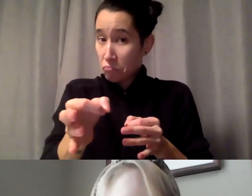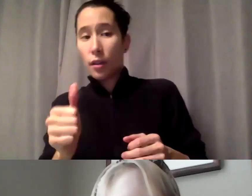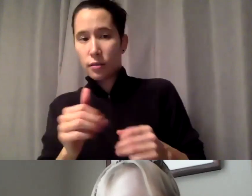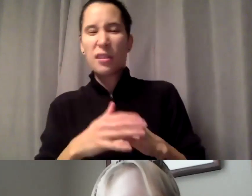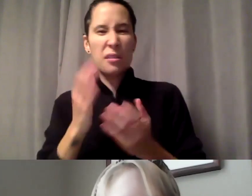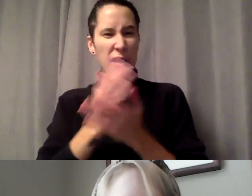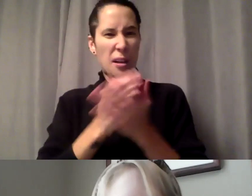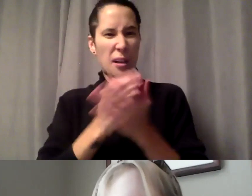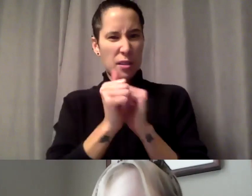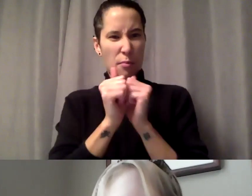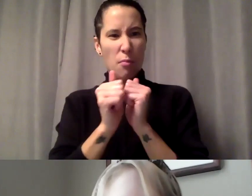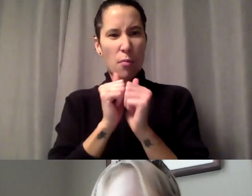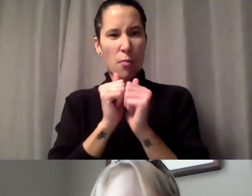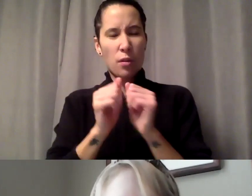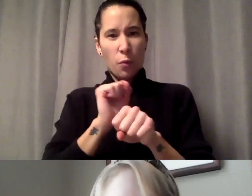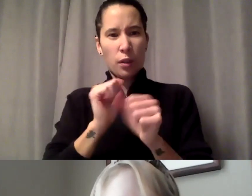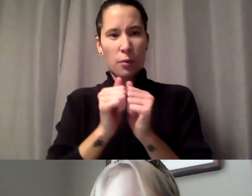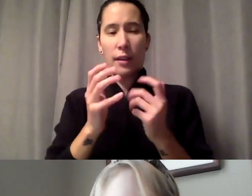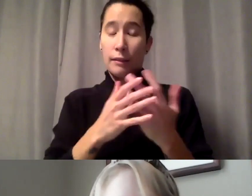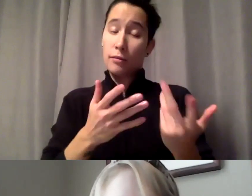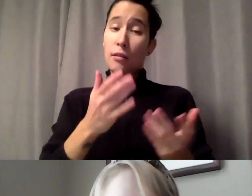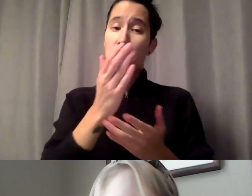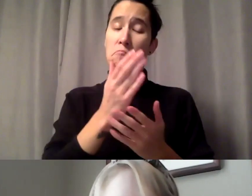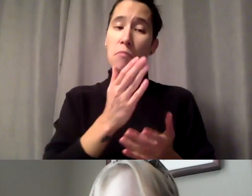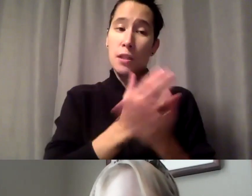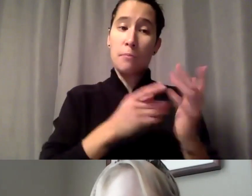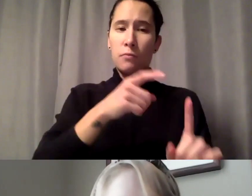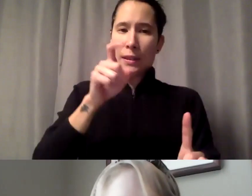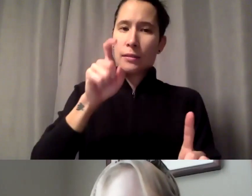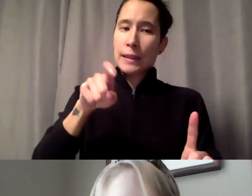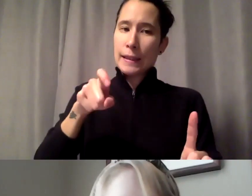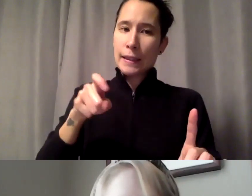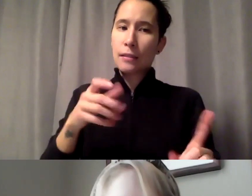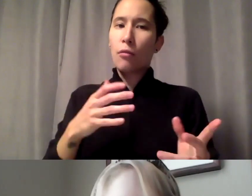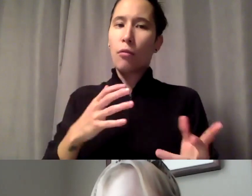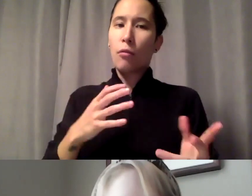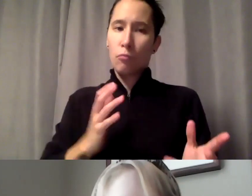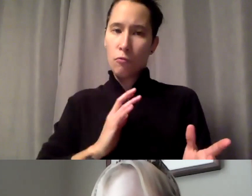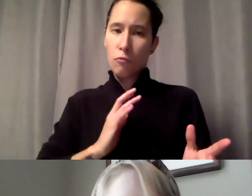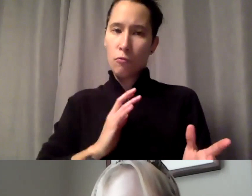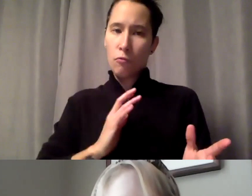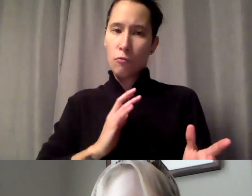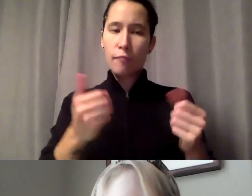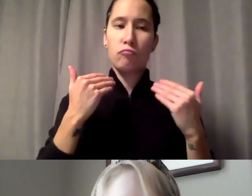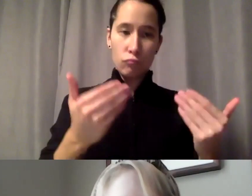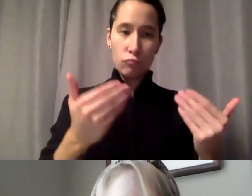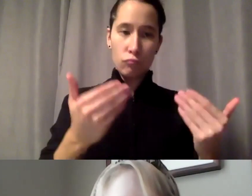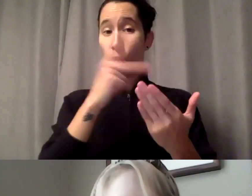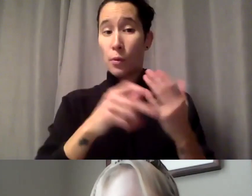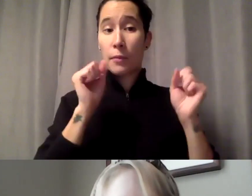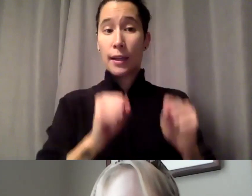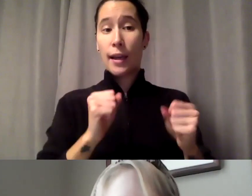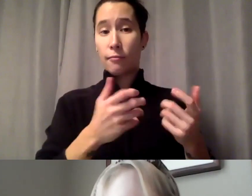with, and it has been necessary for them to actually make sure that it's safe and that their programs can run for 70% of their